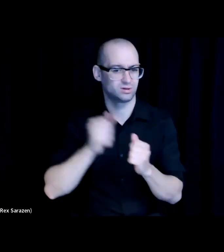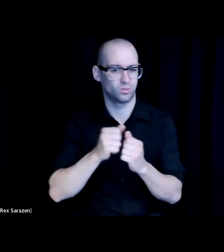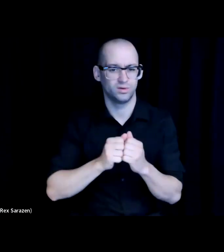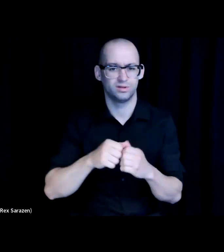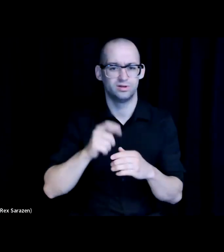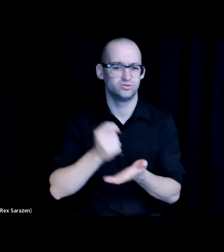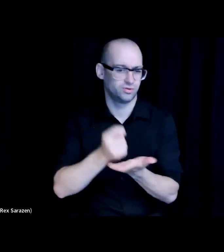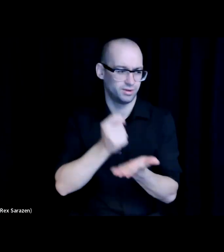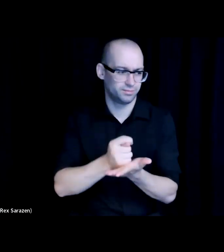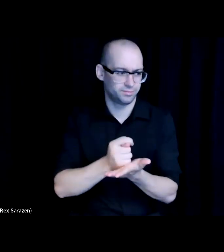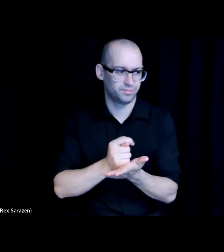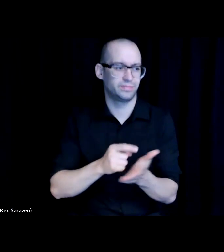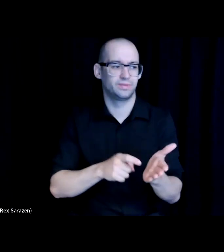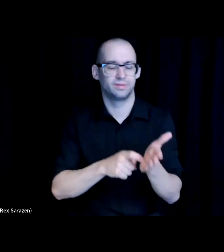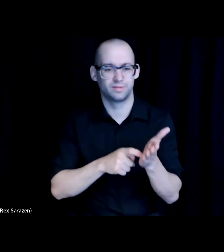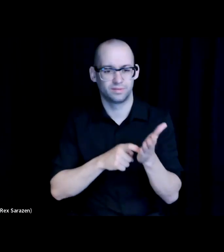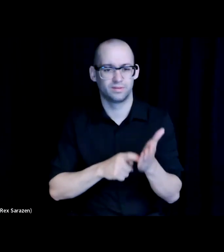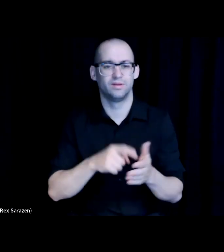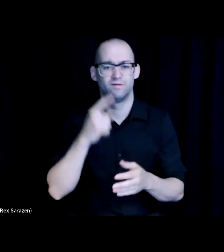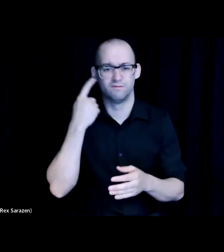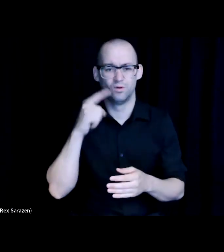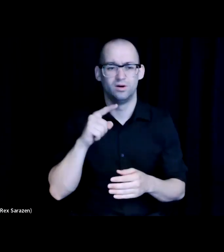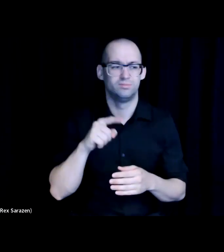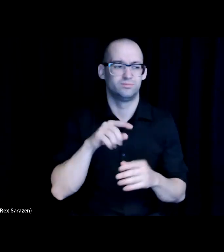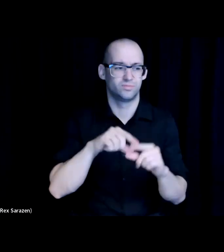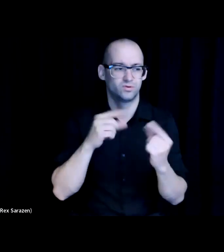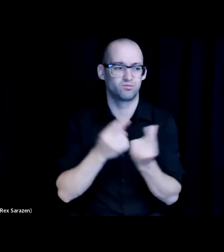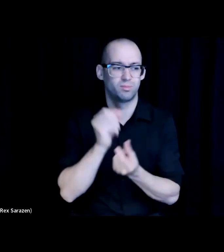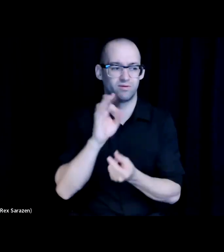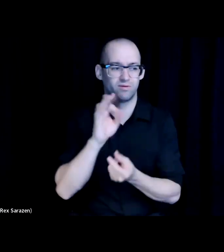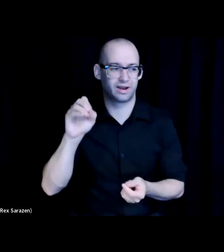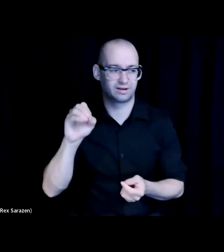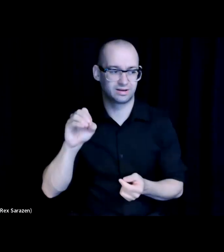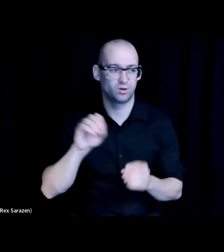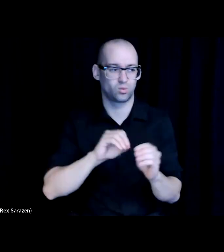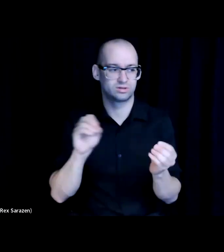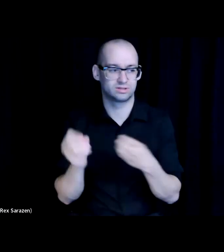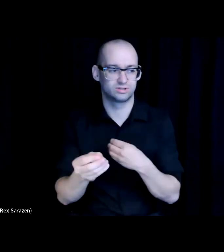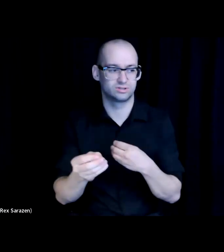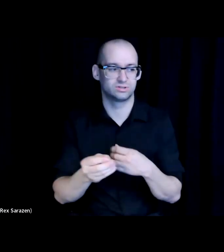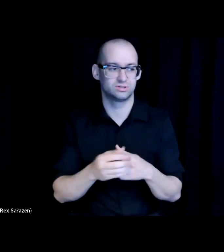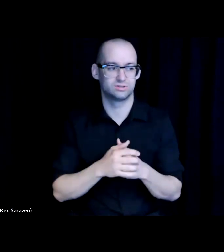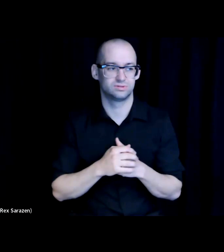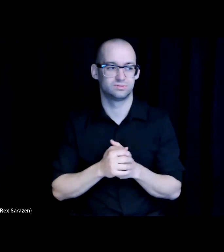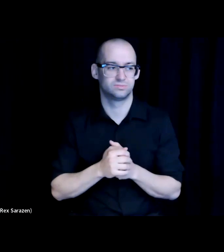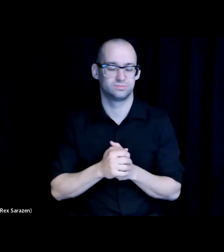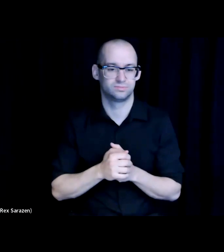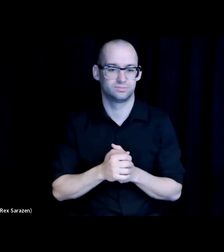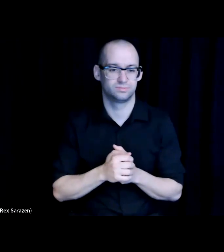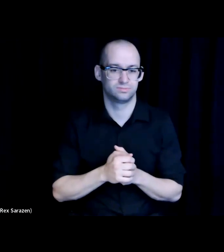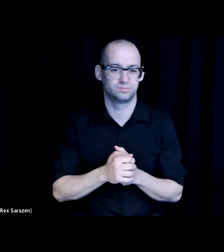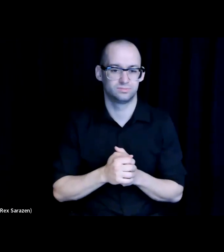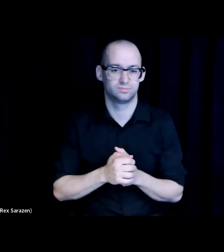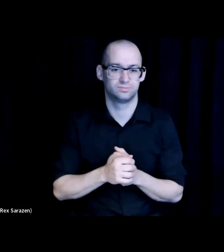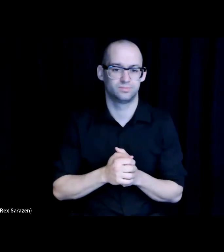The Essentials for Childhood Initiative is a coalition of nearly 90 organizations and programs, and that includes folks from the state, local,